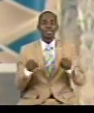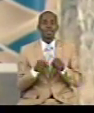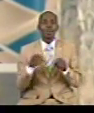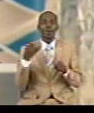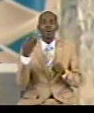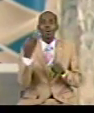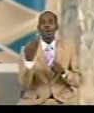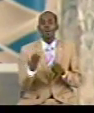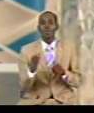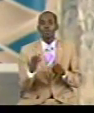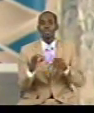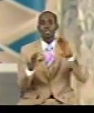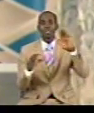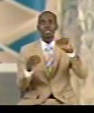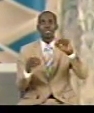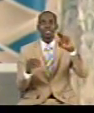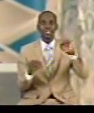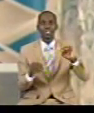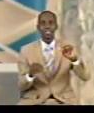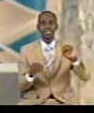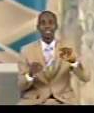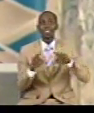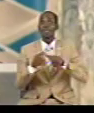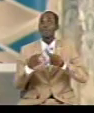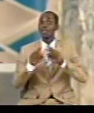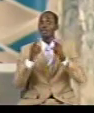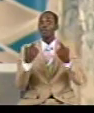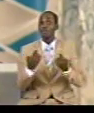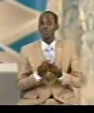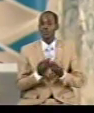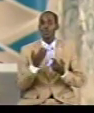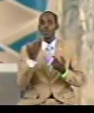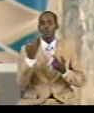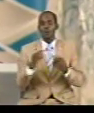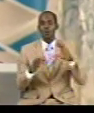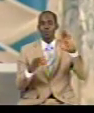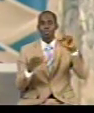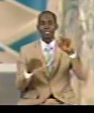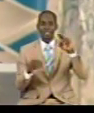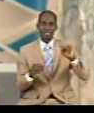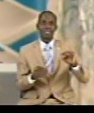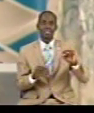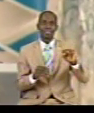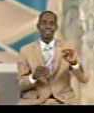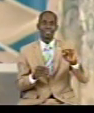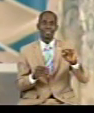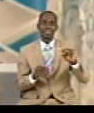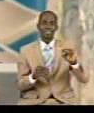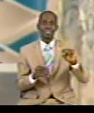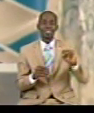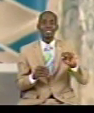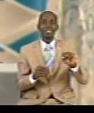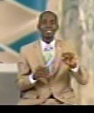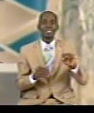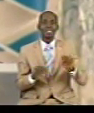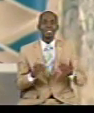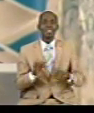Nigeria, we have a number here. I will start